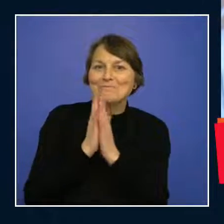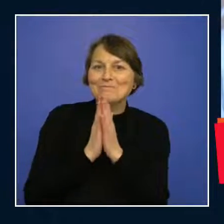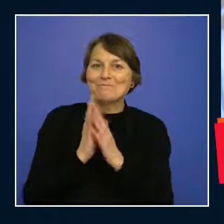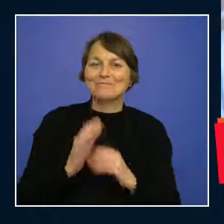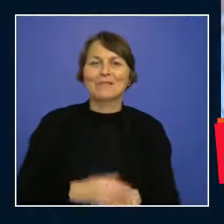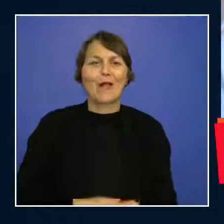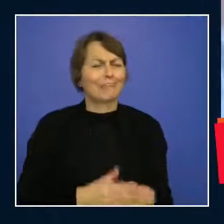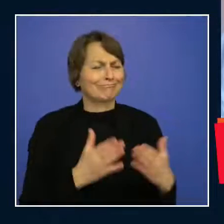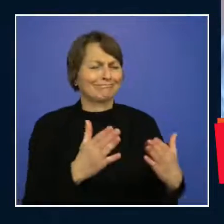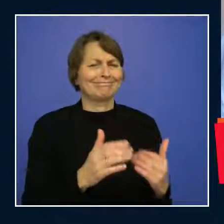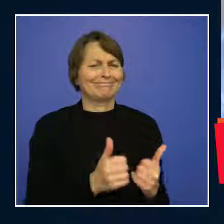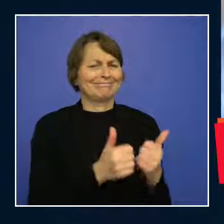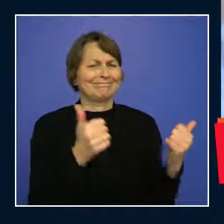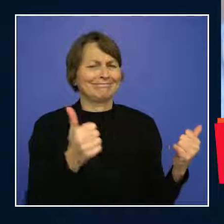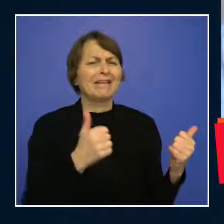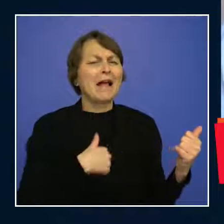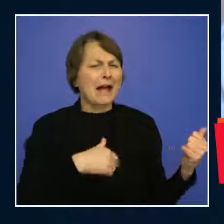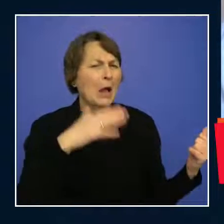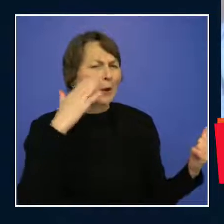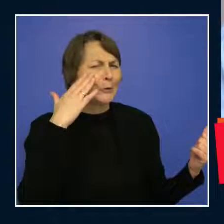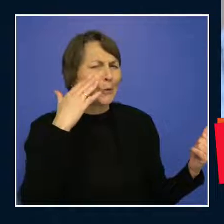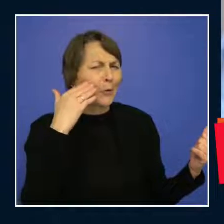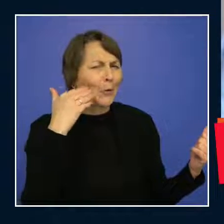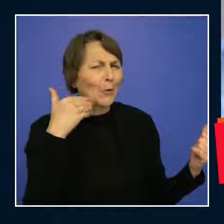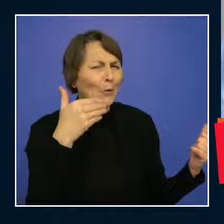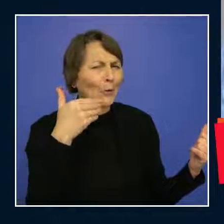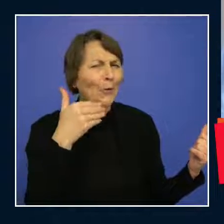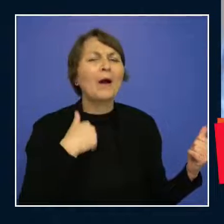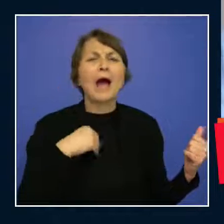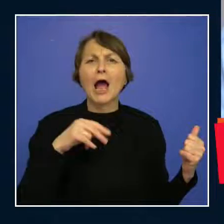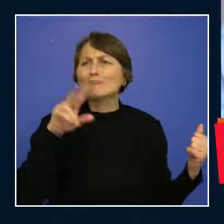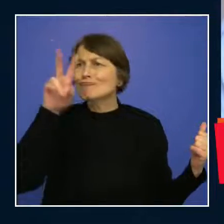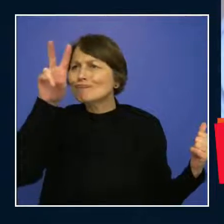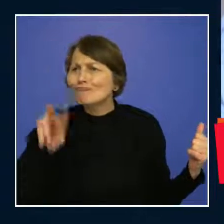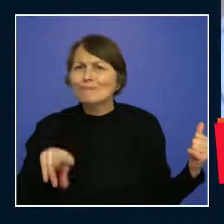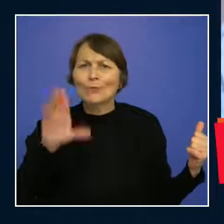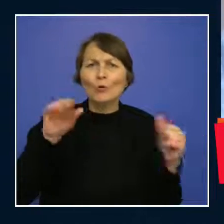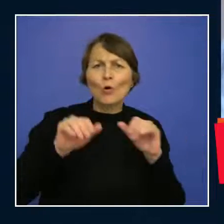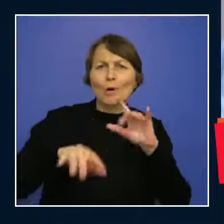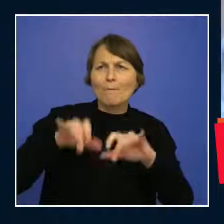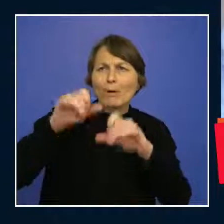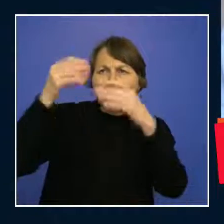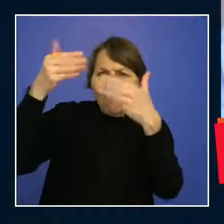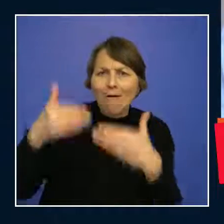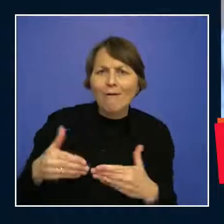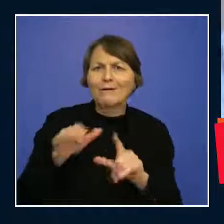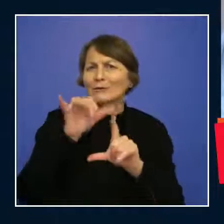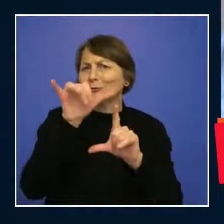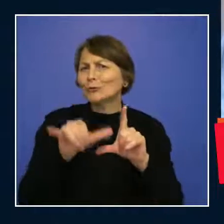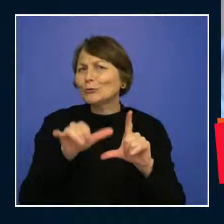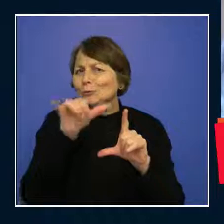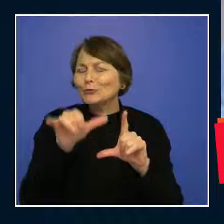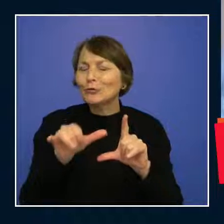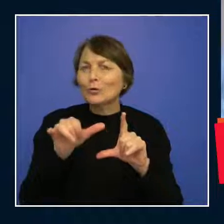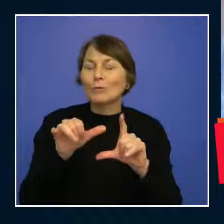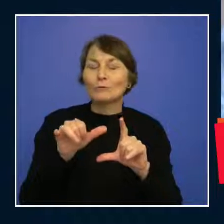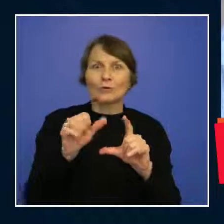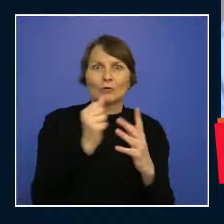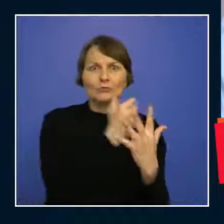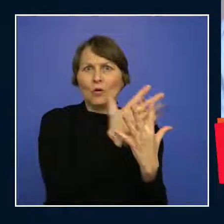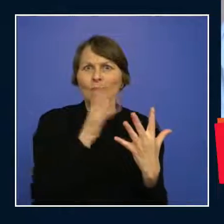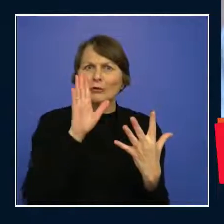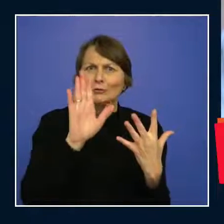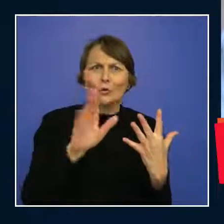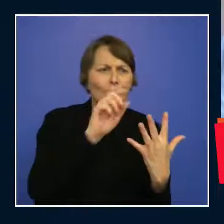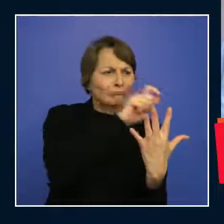you along. I feel like I already know you. I've been looking at your blogs and your YouTube channel. There's so much out there, actually.